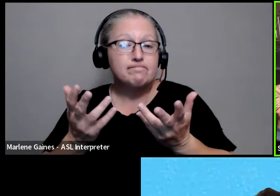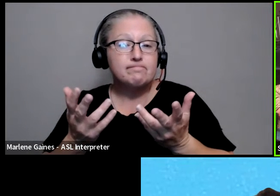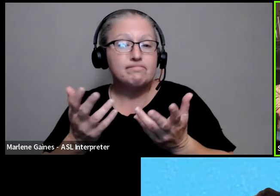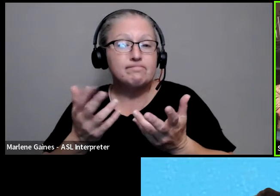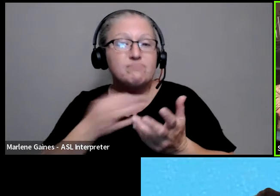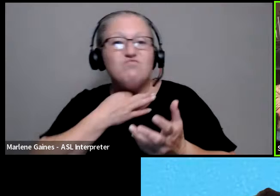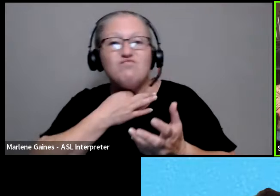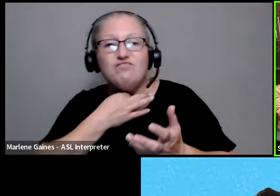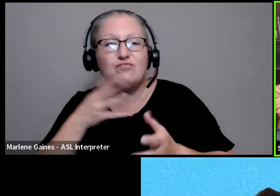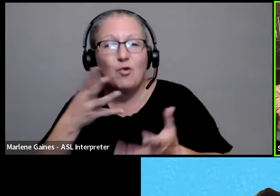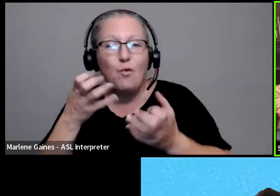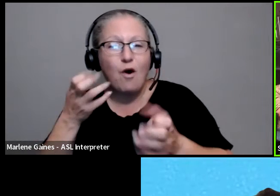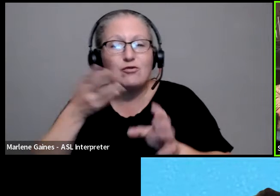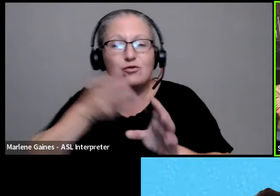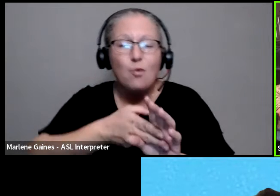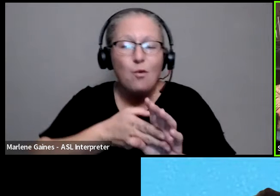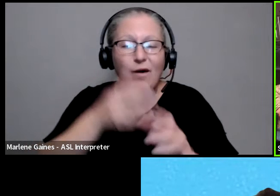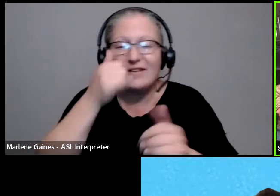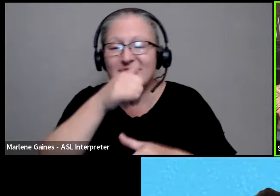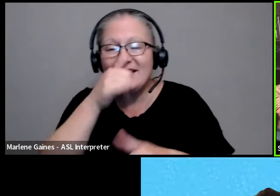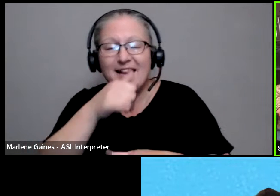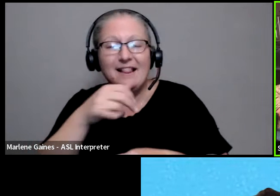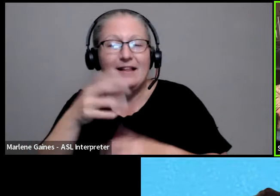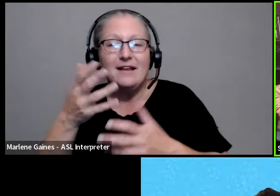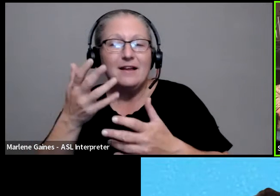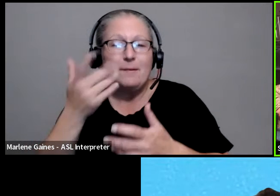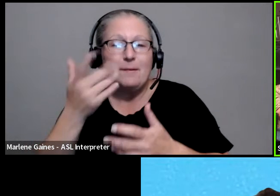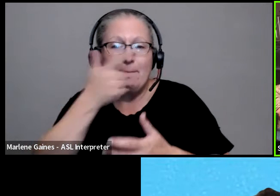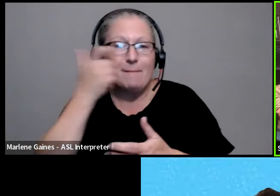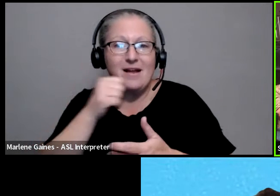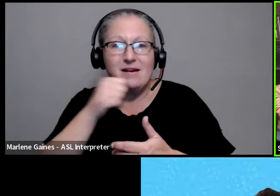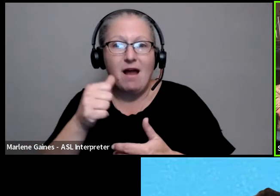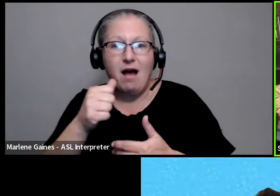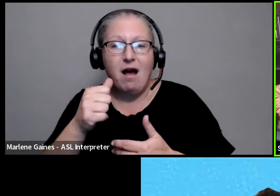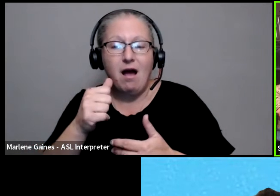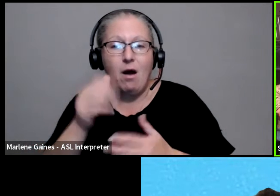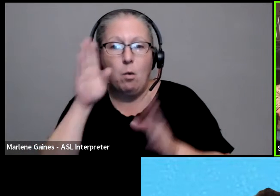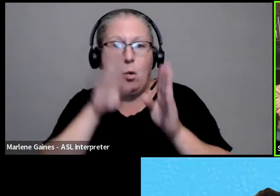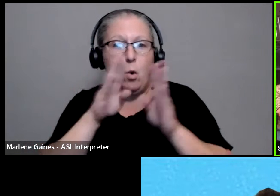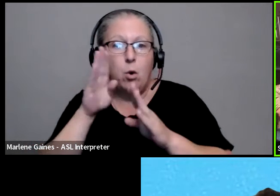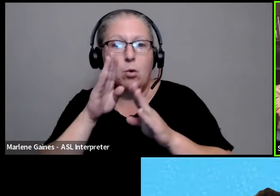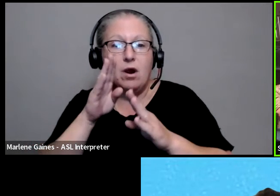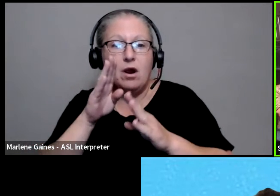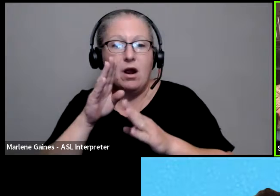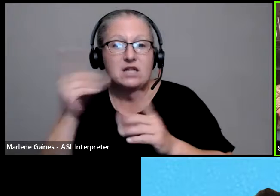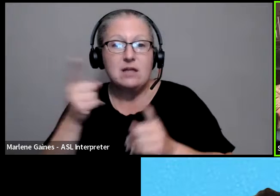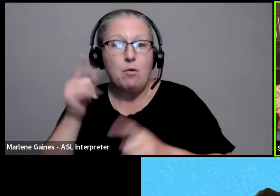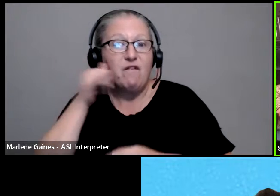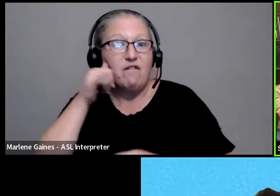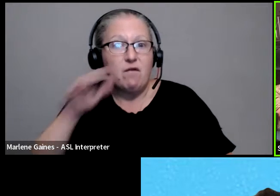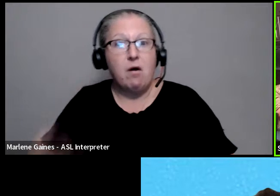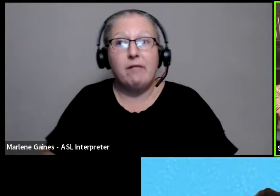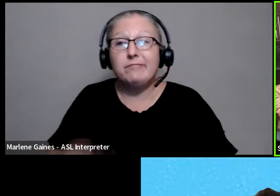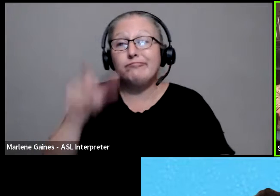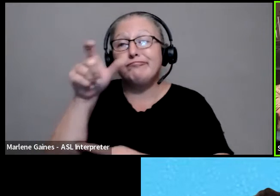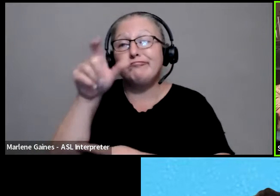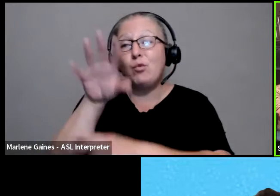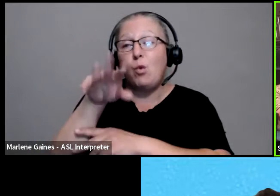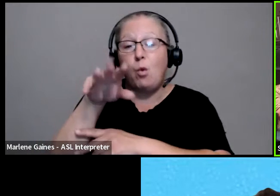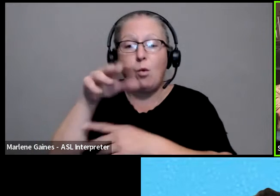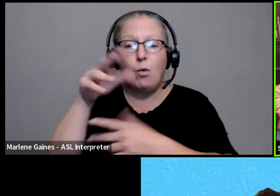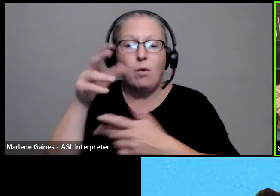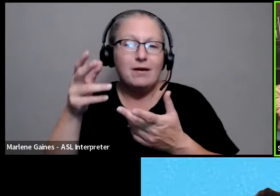to join in and be silly because they don't have the fear of someone whipping out their cell phone and filming them